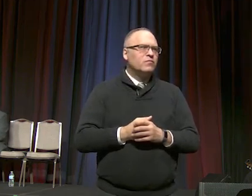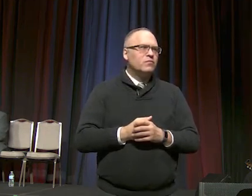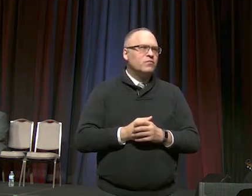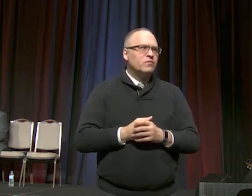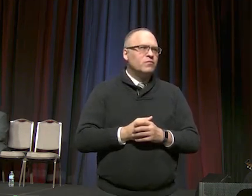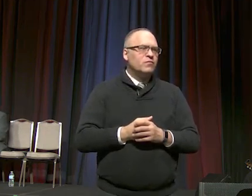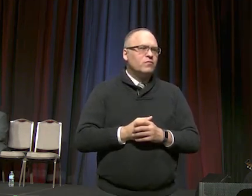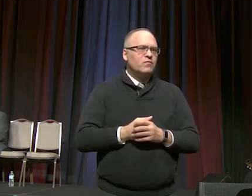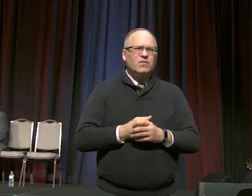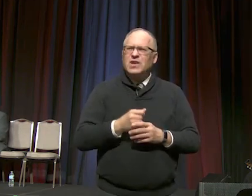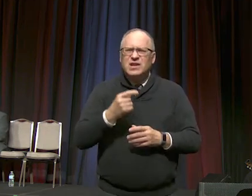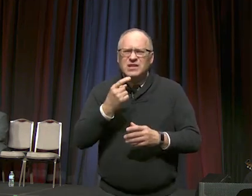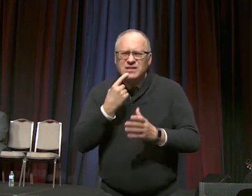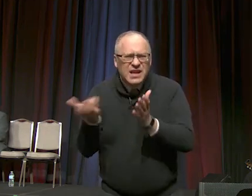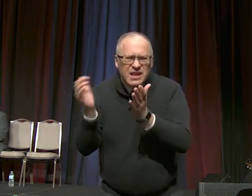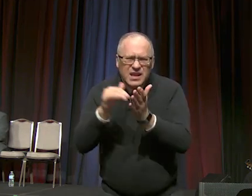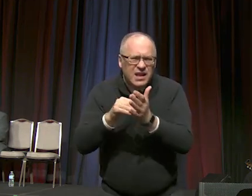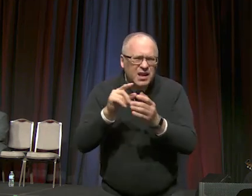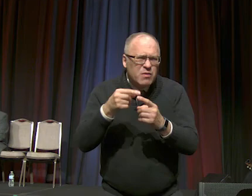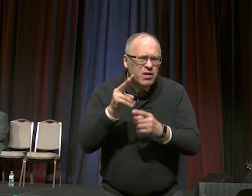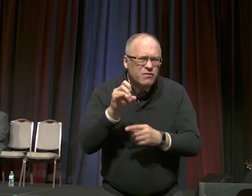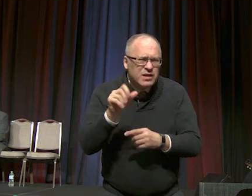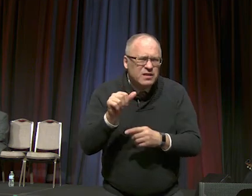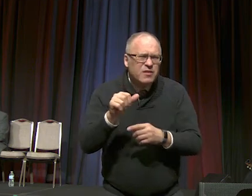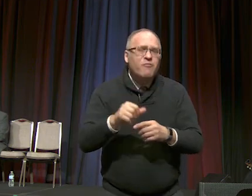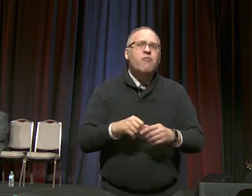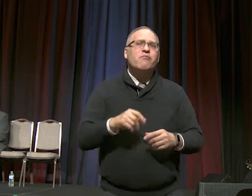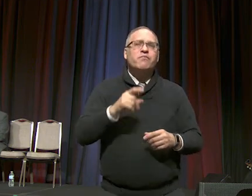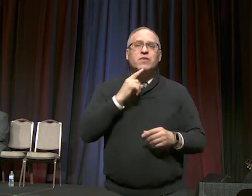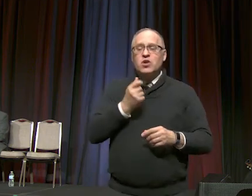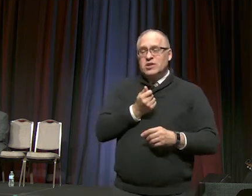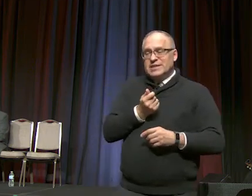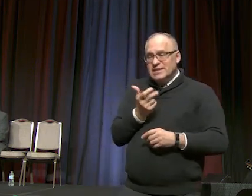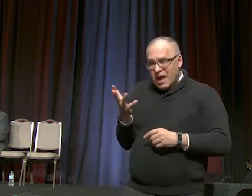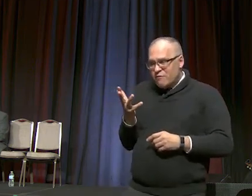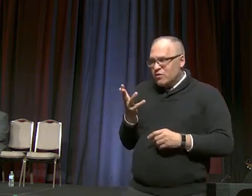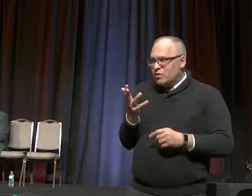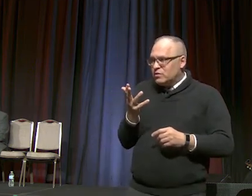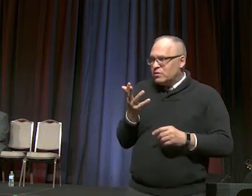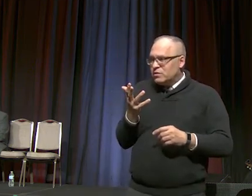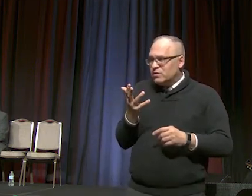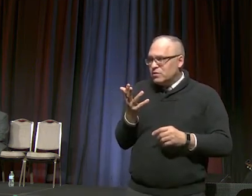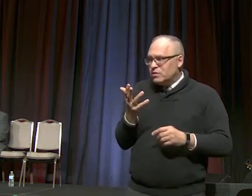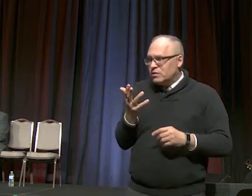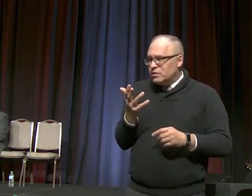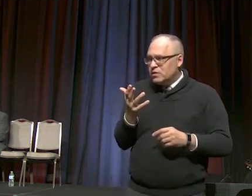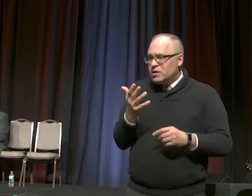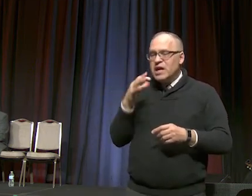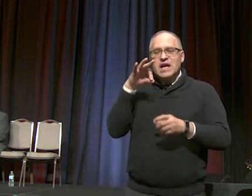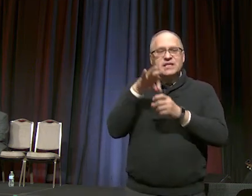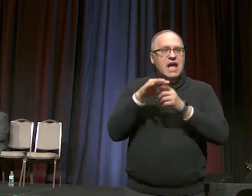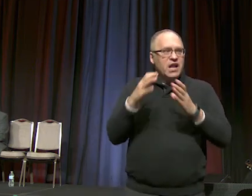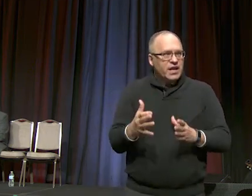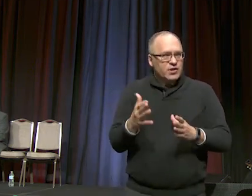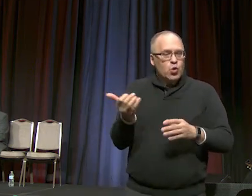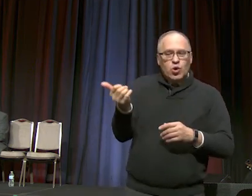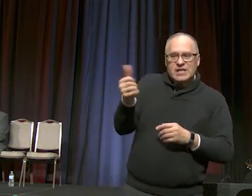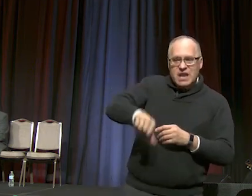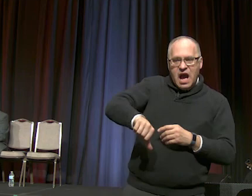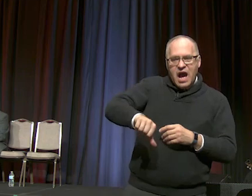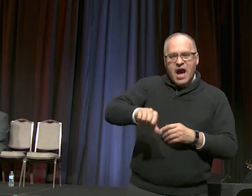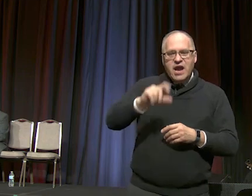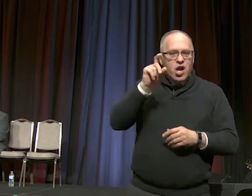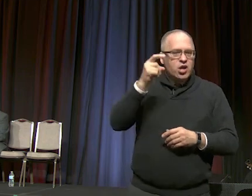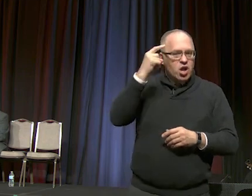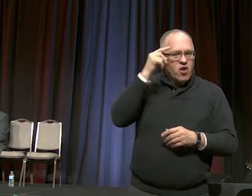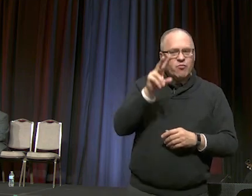Could you repeat your question one more time about the visas? Yeah, there are several of our sitting delegates that are denied visa, and